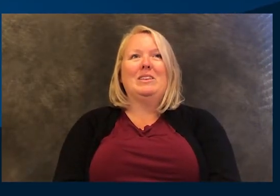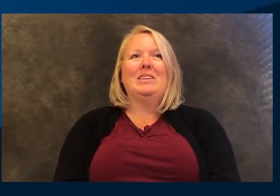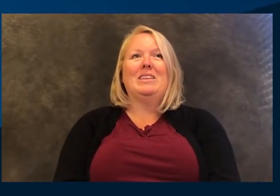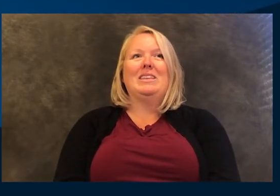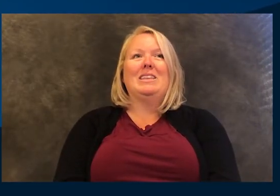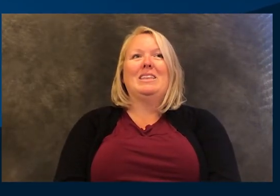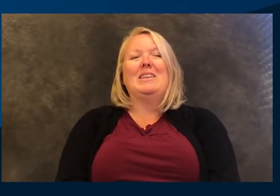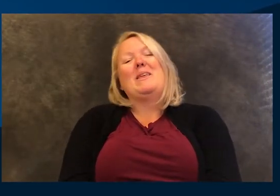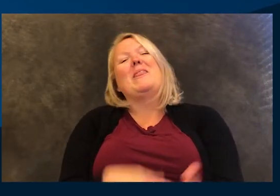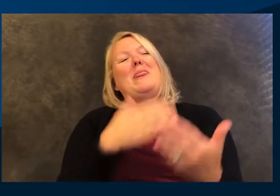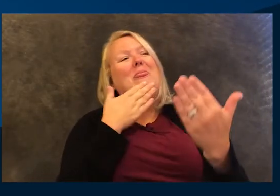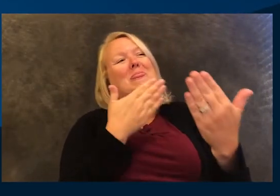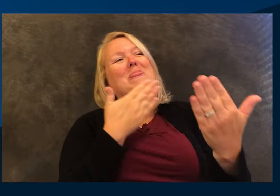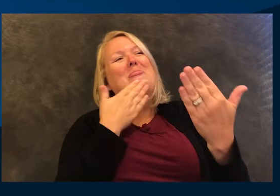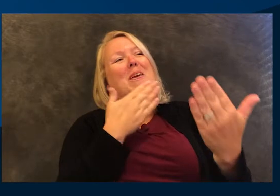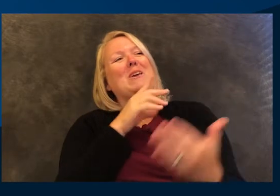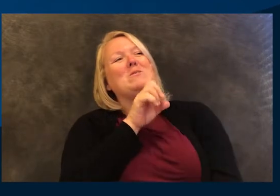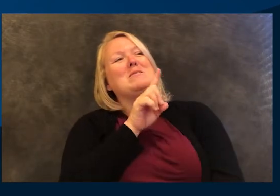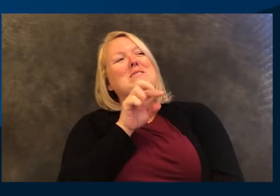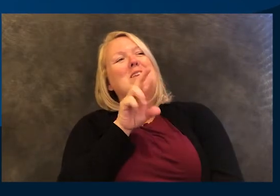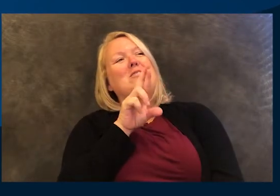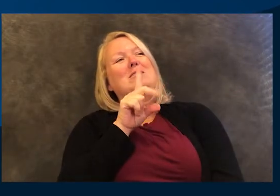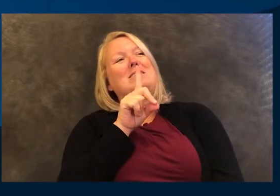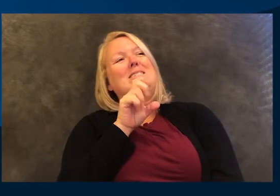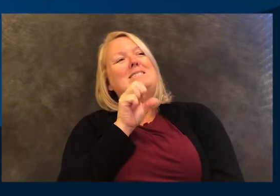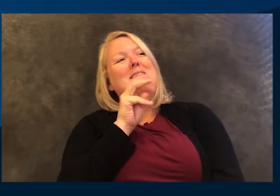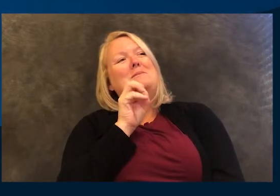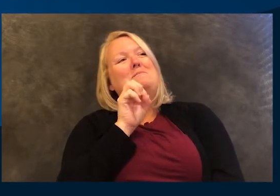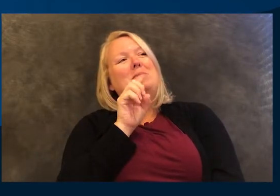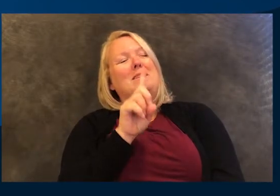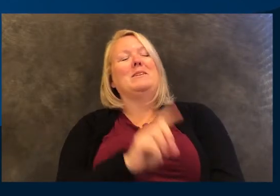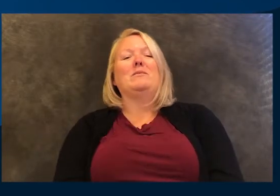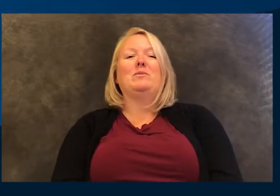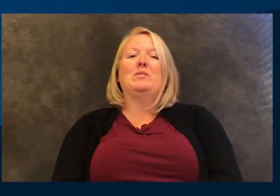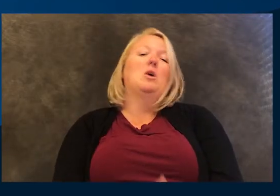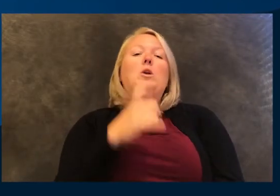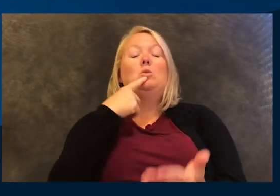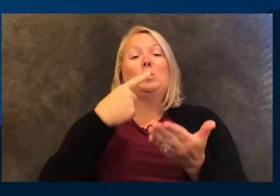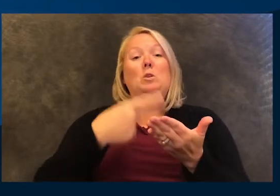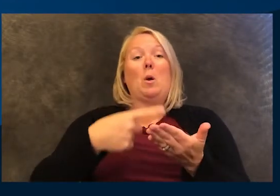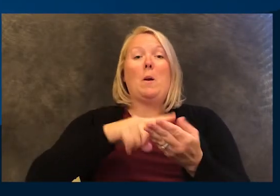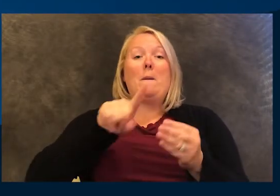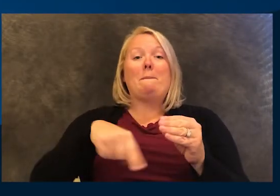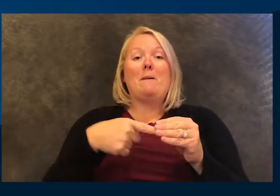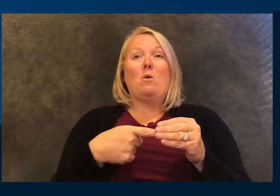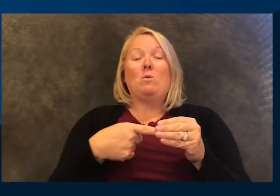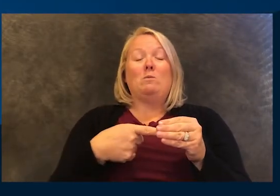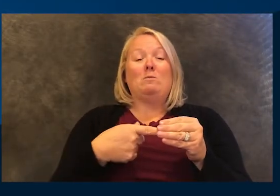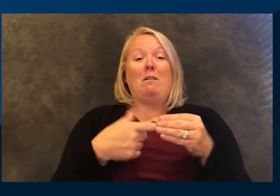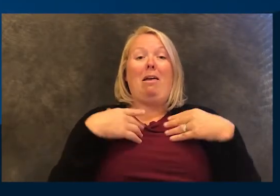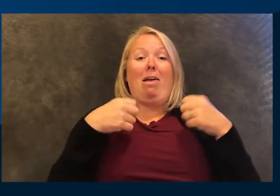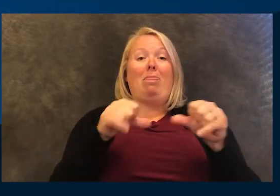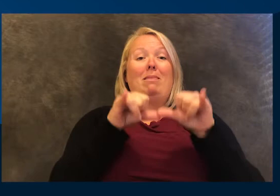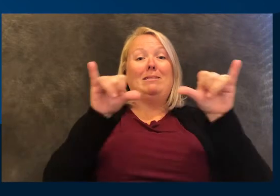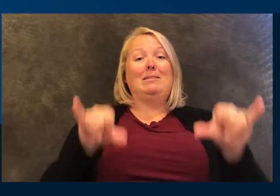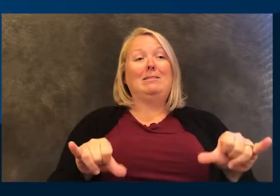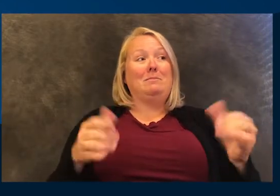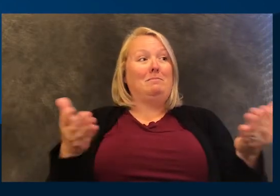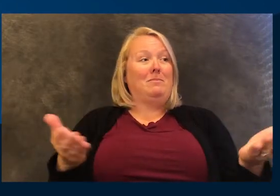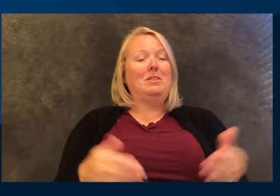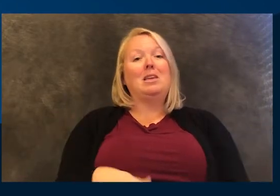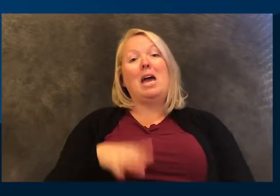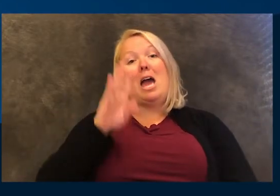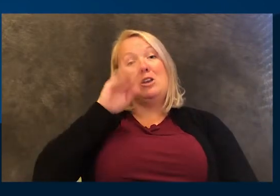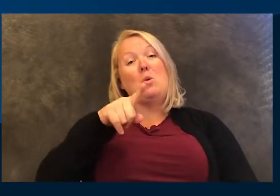Thanks, Dr. Desmond. What I'd like to talk about is where we're at today as a health system. I know you're tired and I know